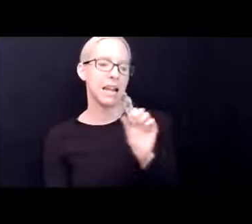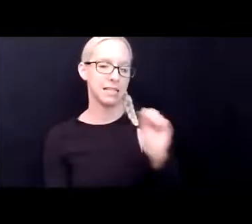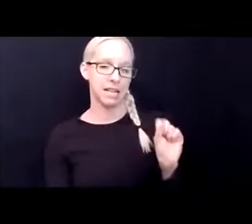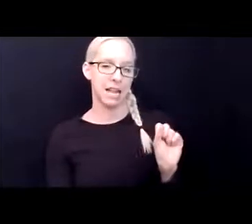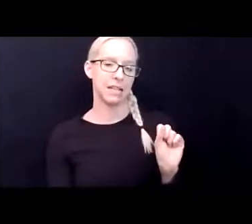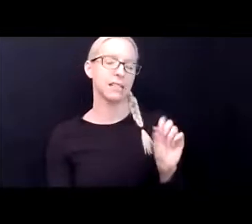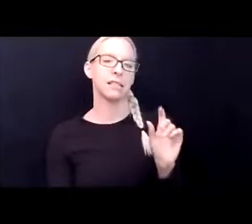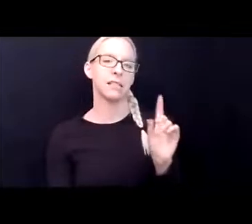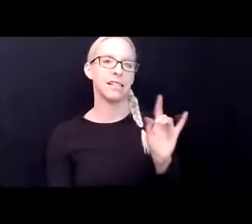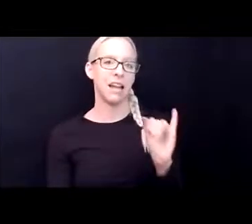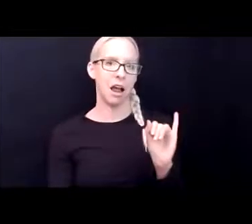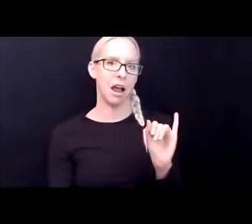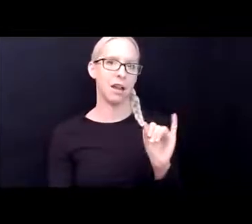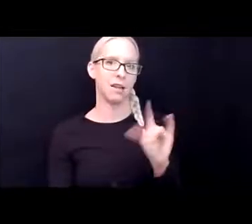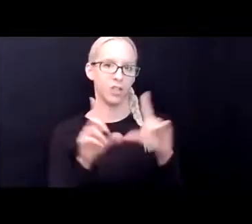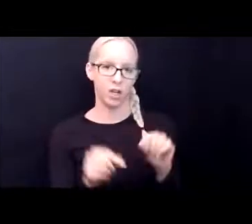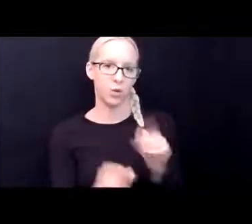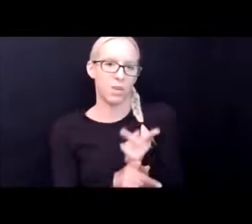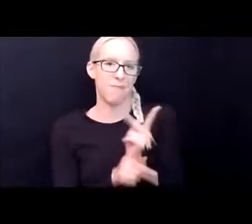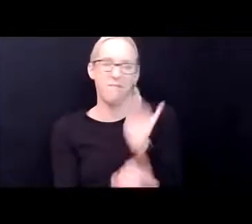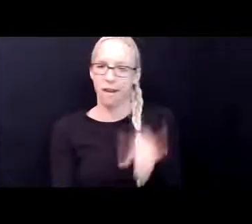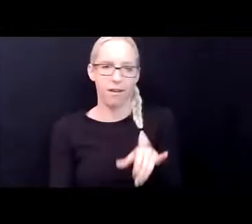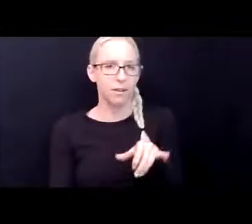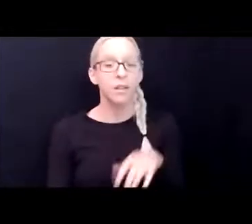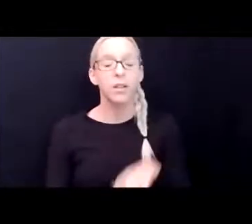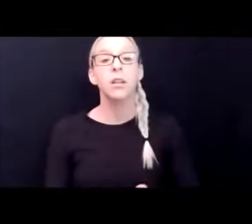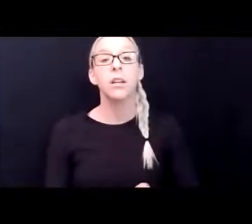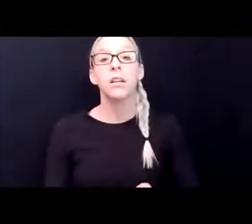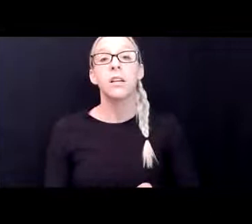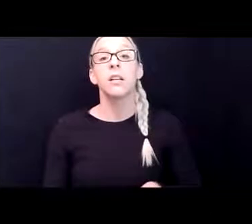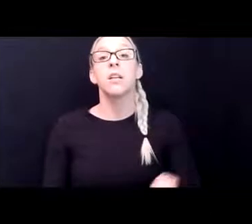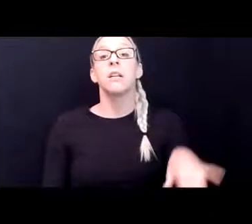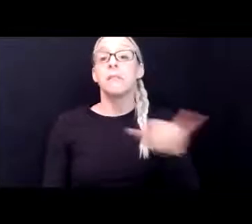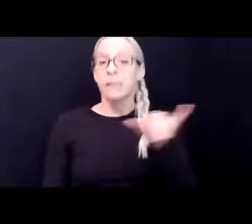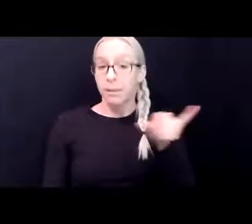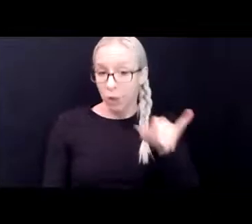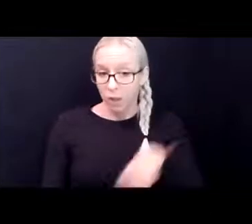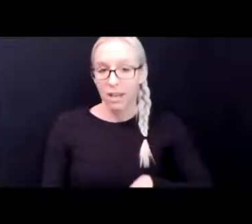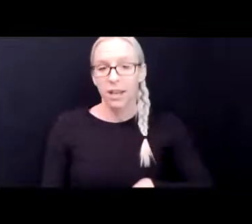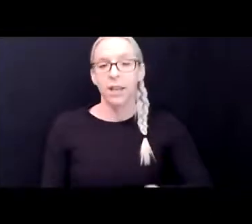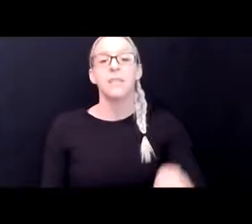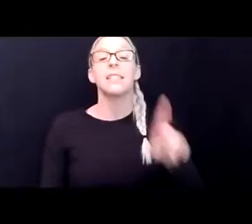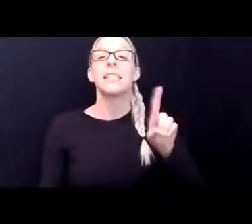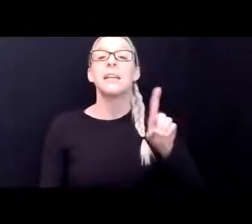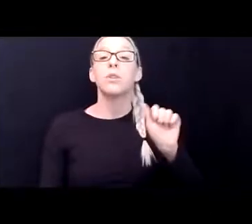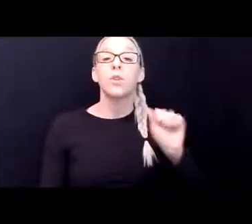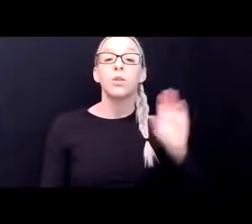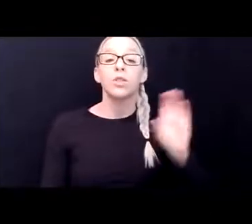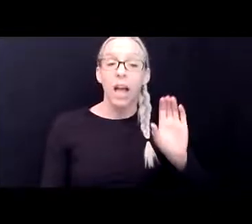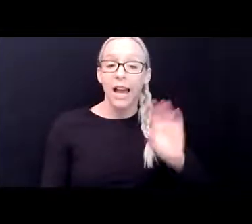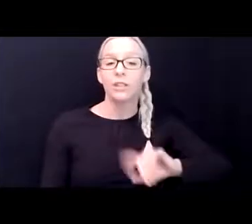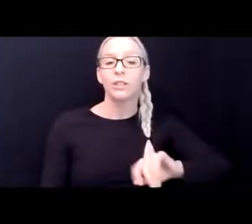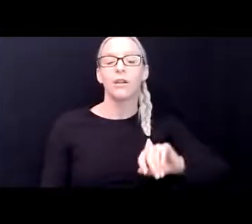check. Similarly, the disabled adult child benefit, which is for a son or a daughter